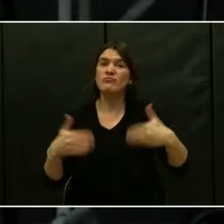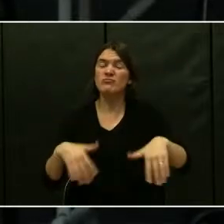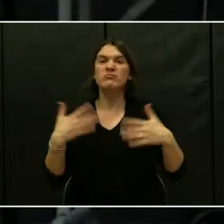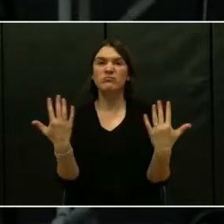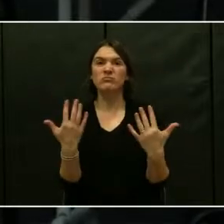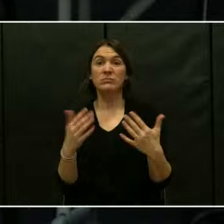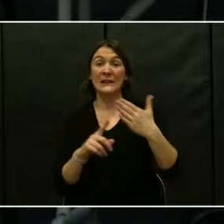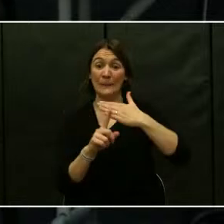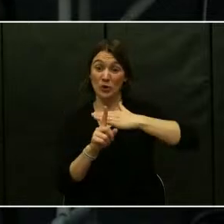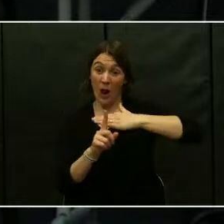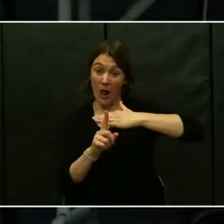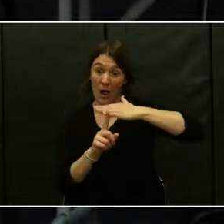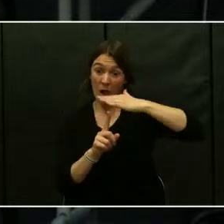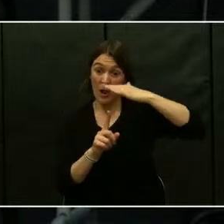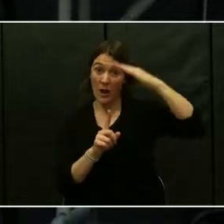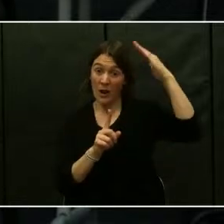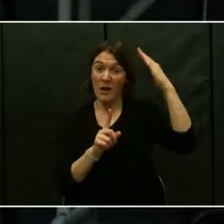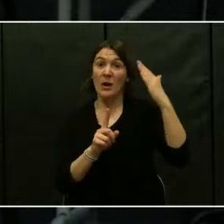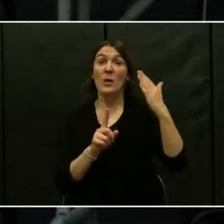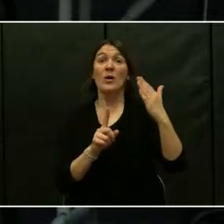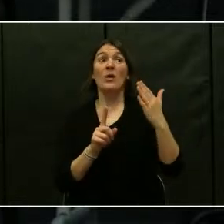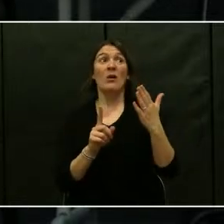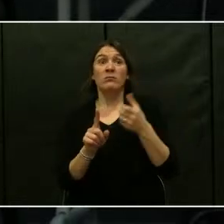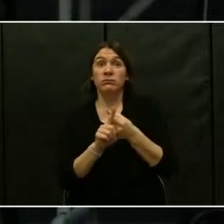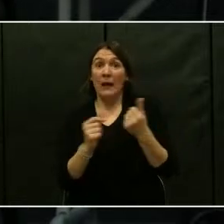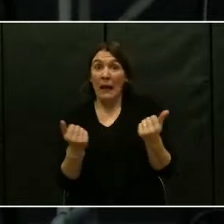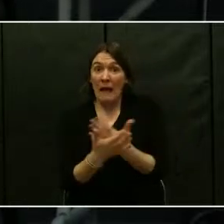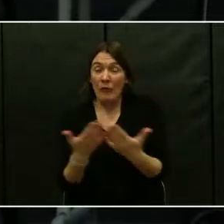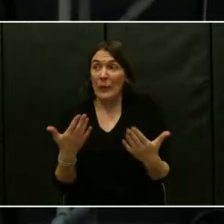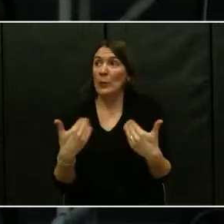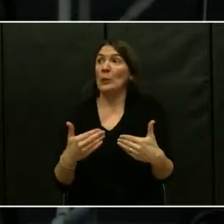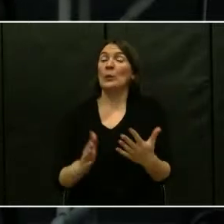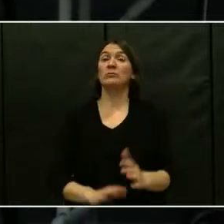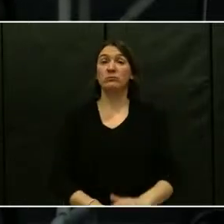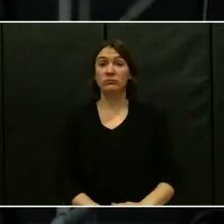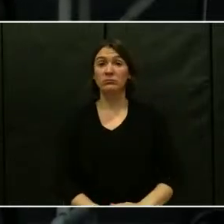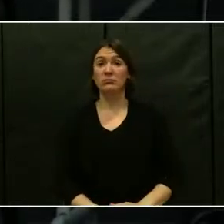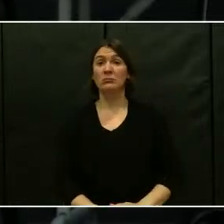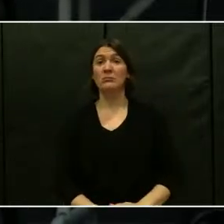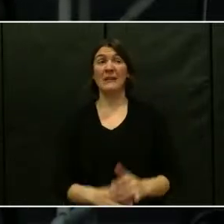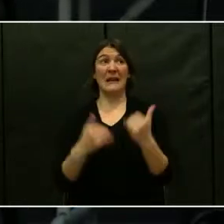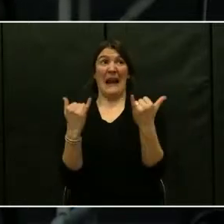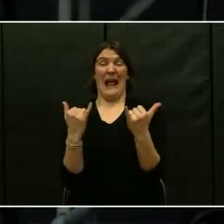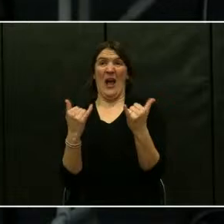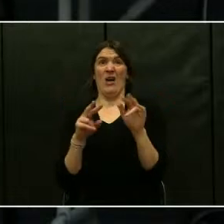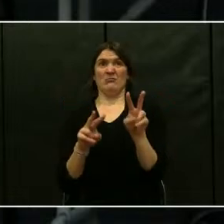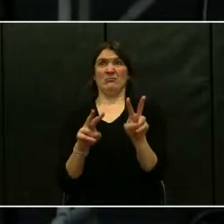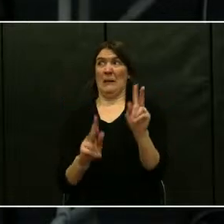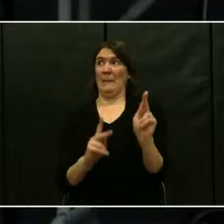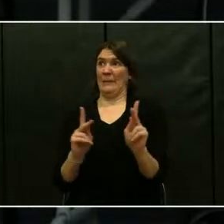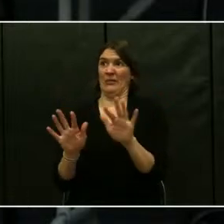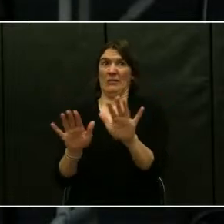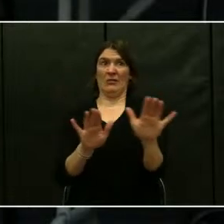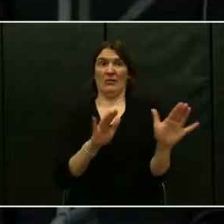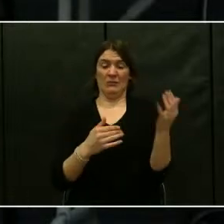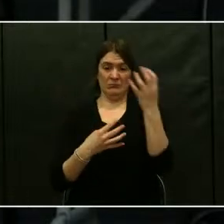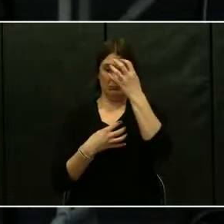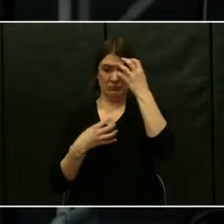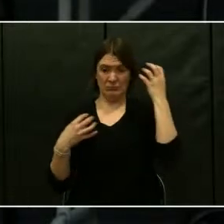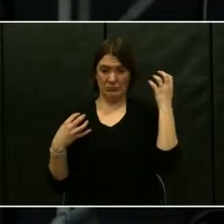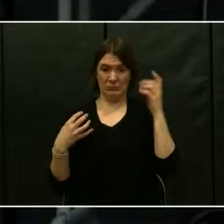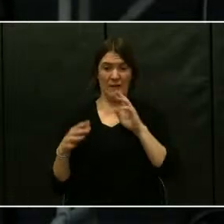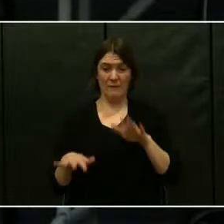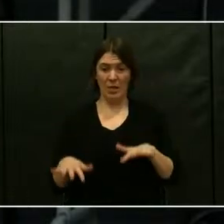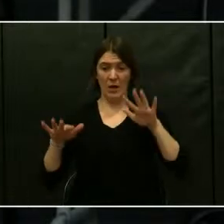Rising temperatures put seasonal tourism at risk and we're at a point where many people have been so traumatized by